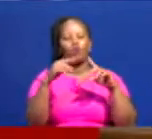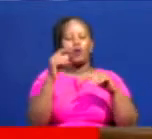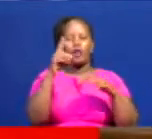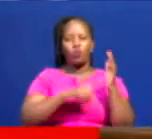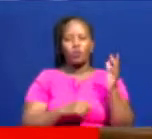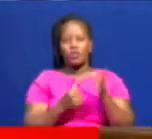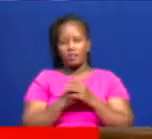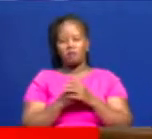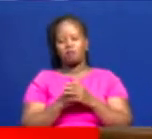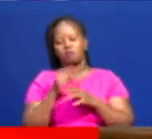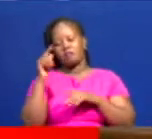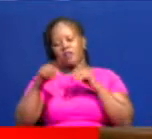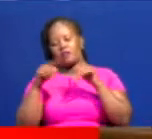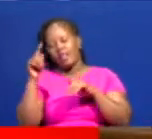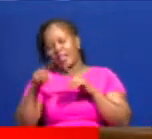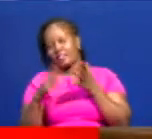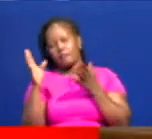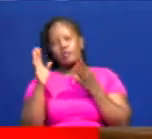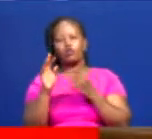expenditure of the national government,